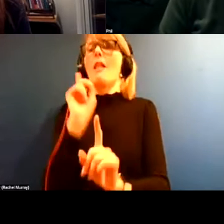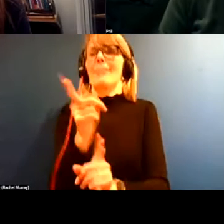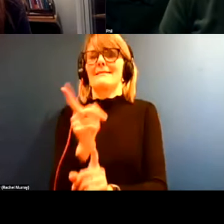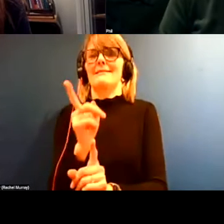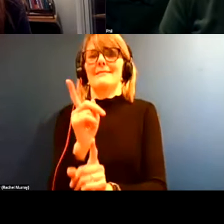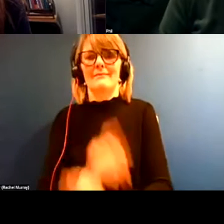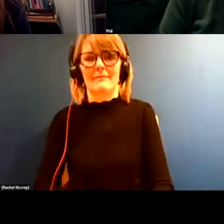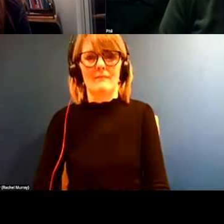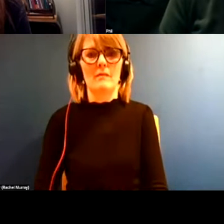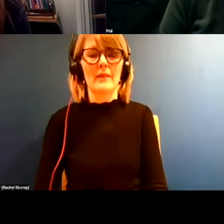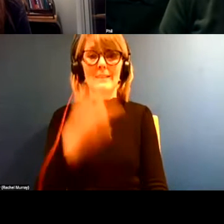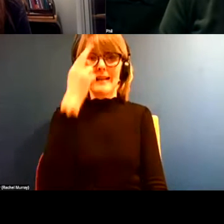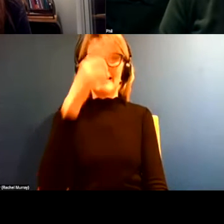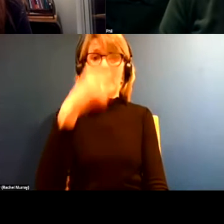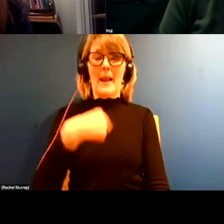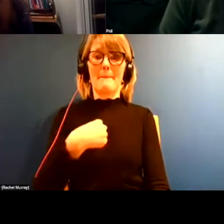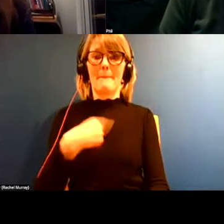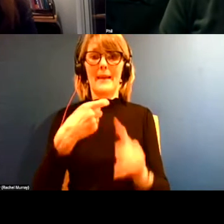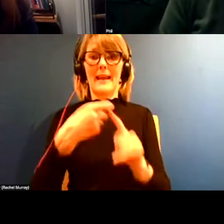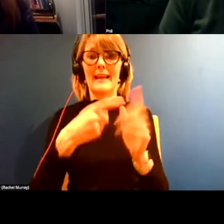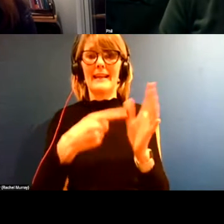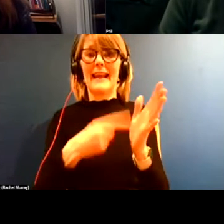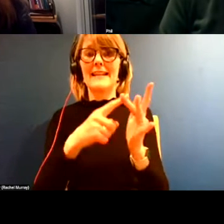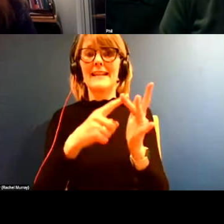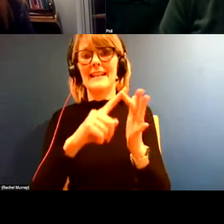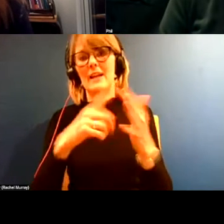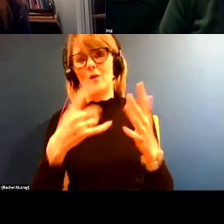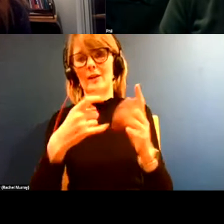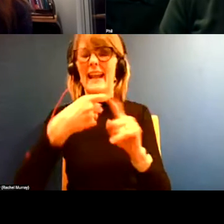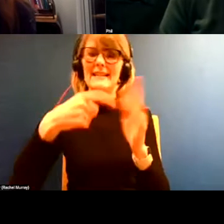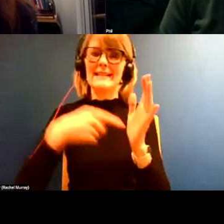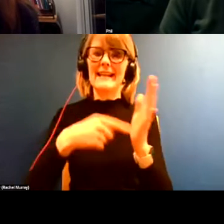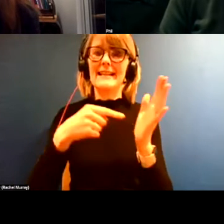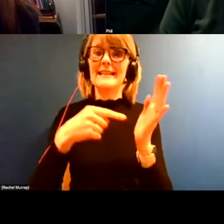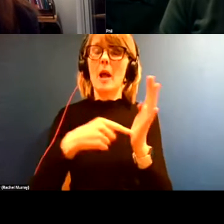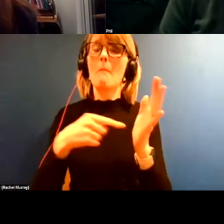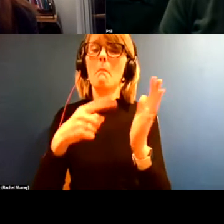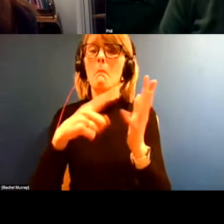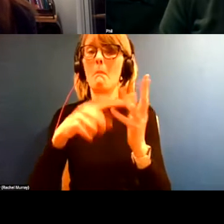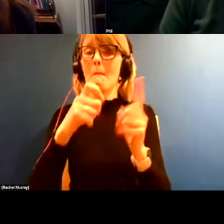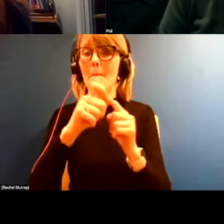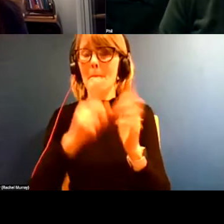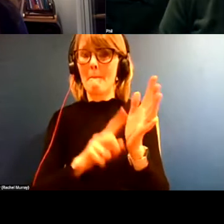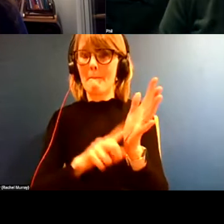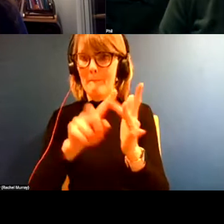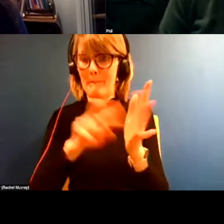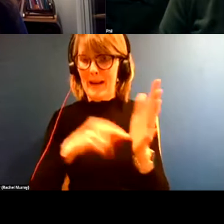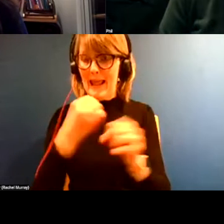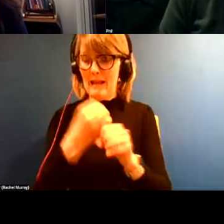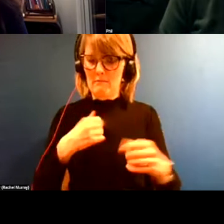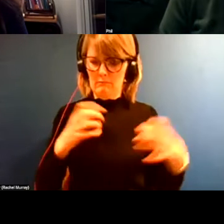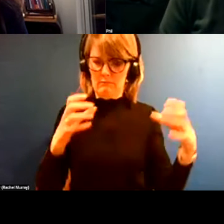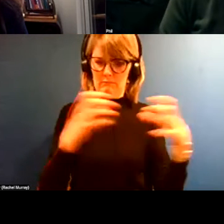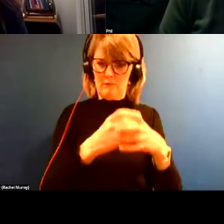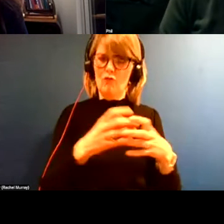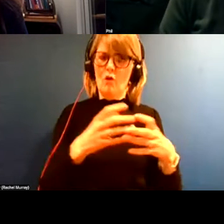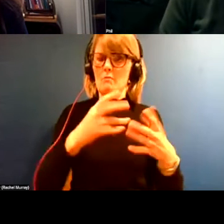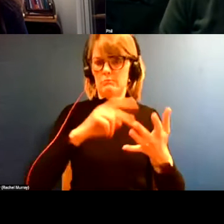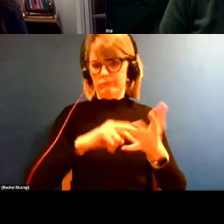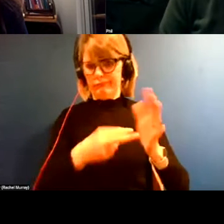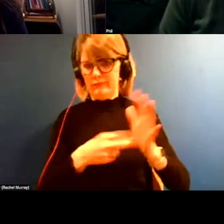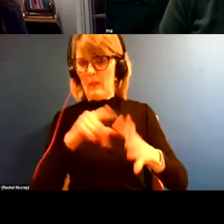So my name is Katie Tupling. I'm part of the group that put together this series of webinars looking at power in the Church of